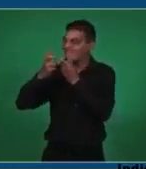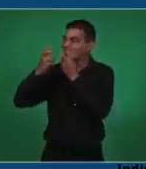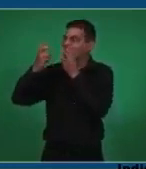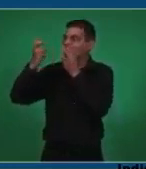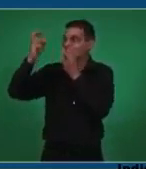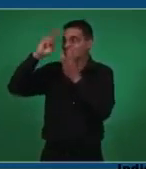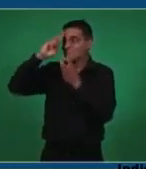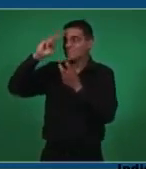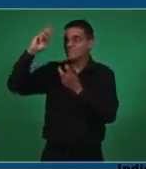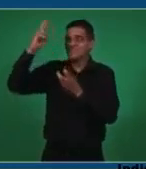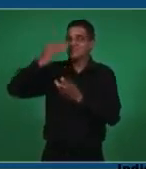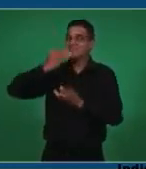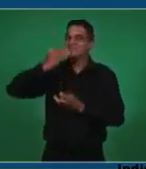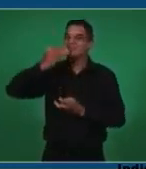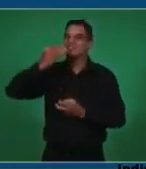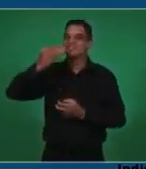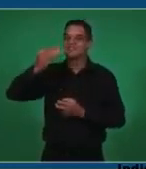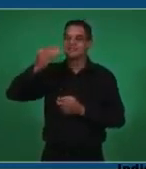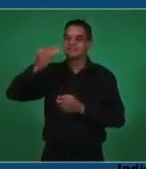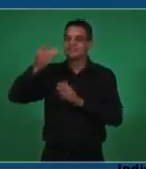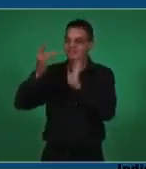And I always implore,